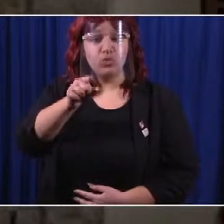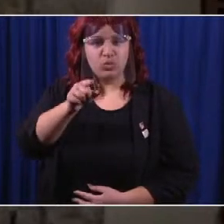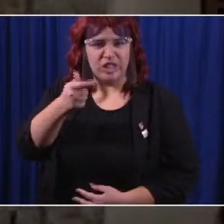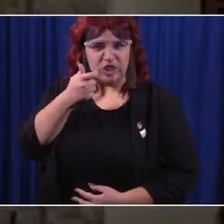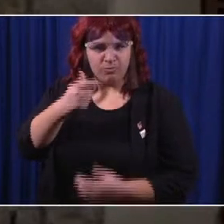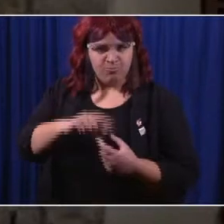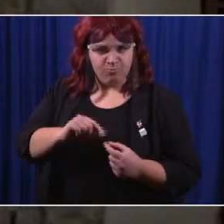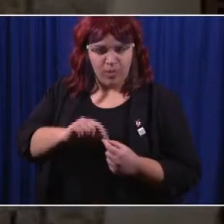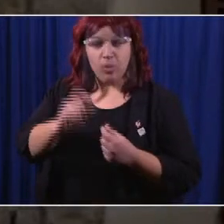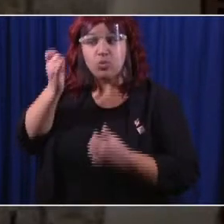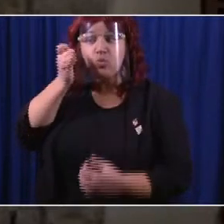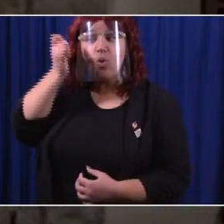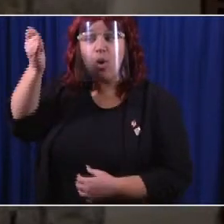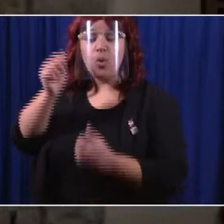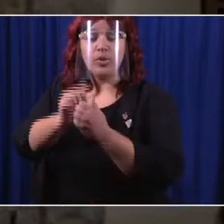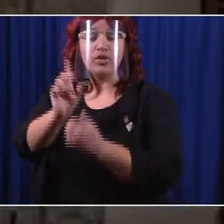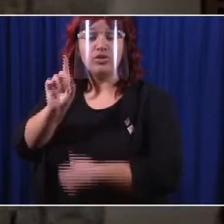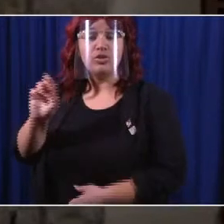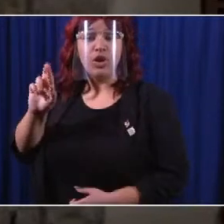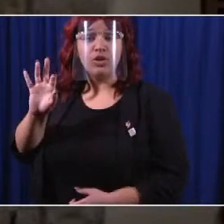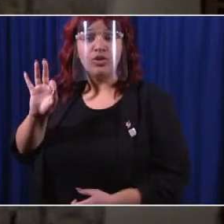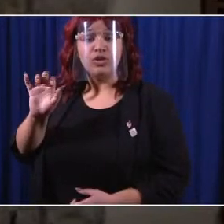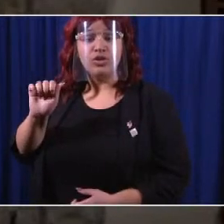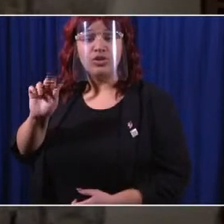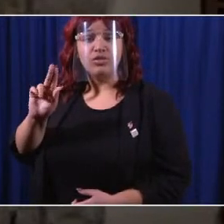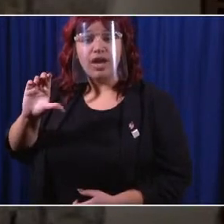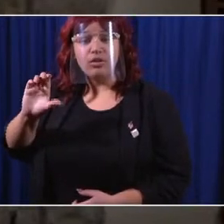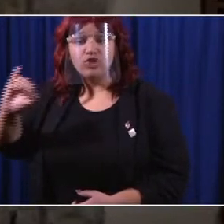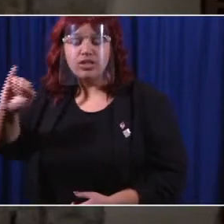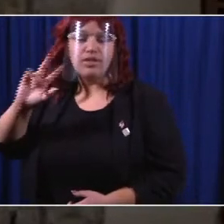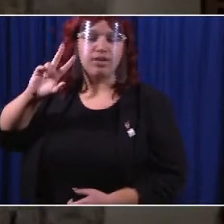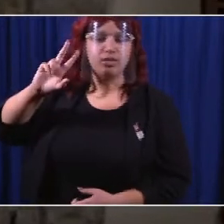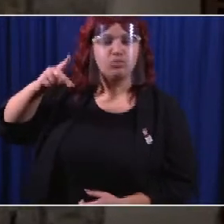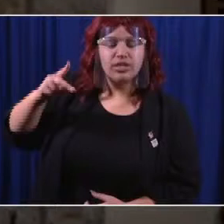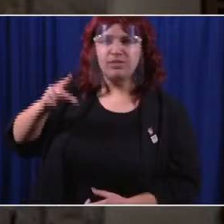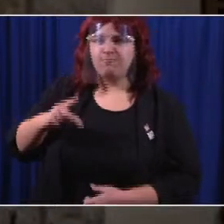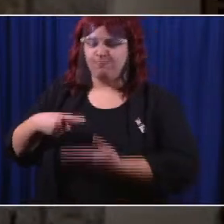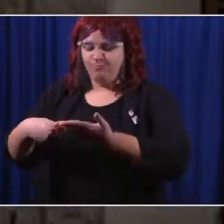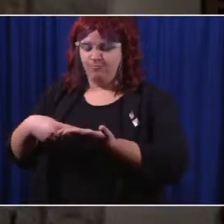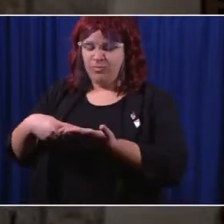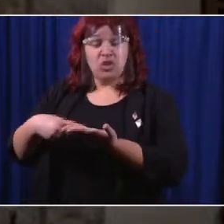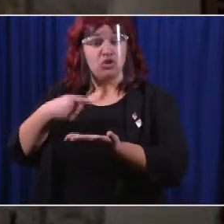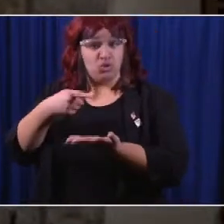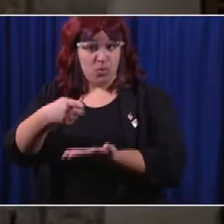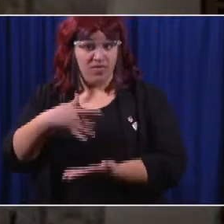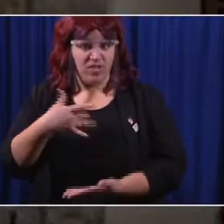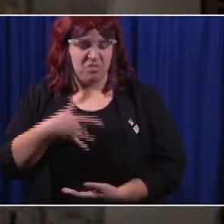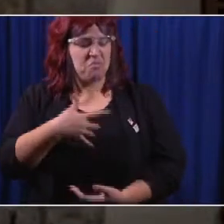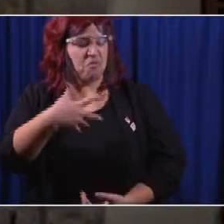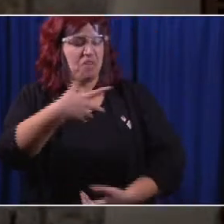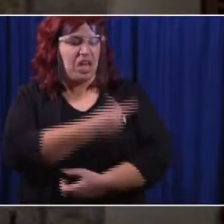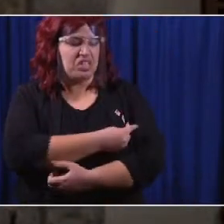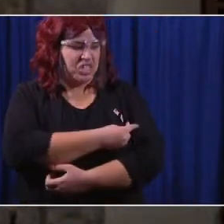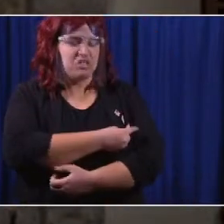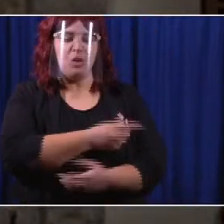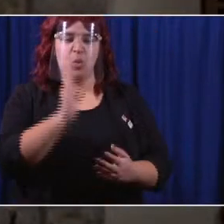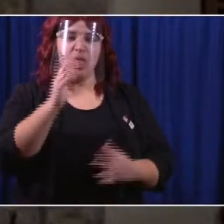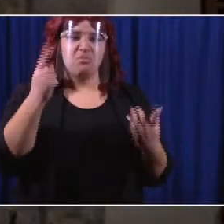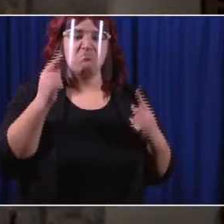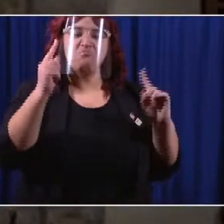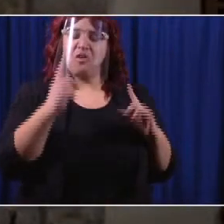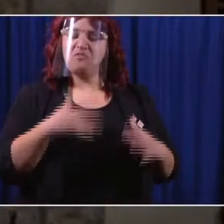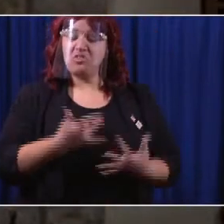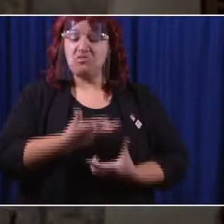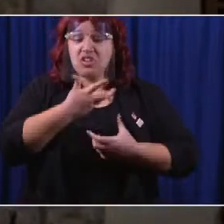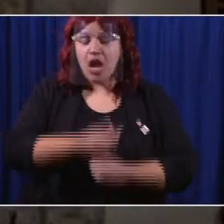how confident are you that this vaccine will be effective, and how quickly will the state be able to ramp up so the average Ohioan has access